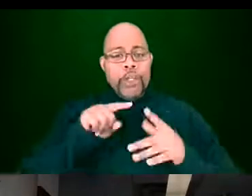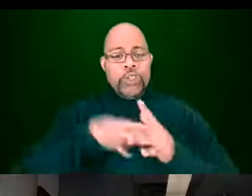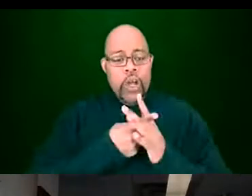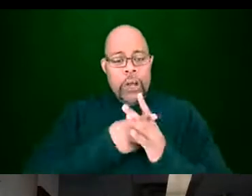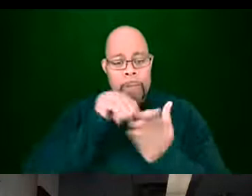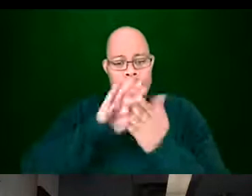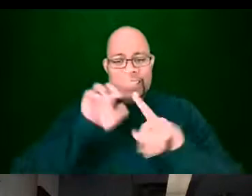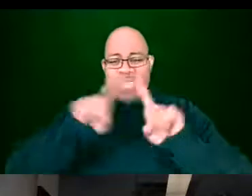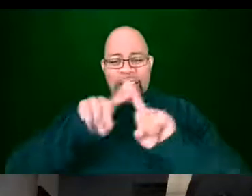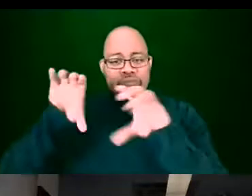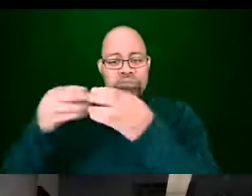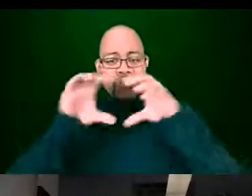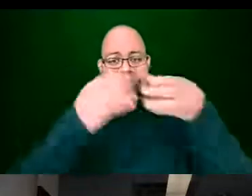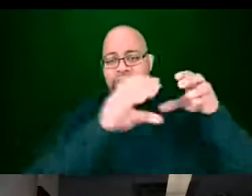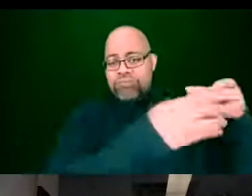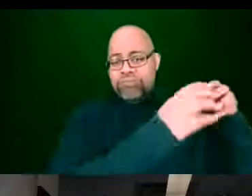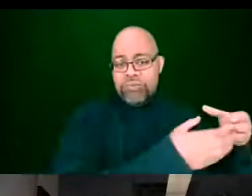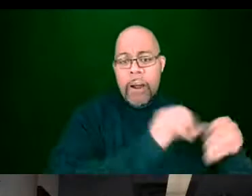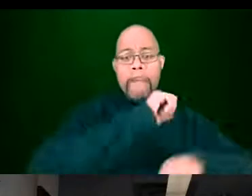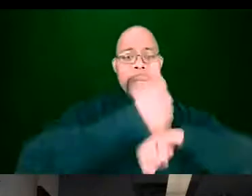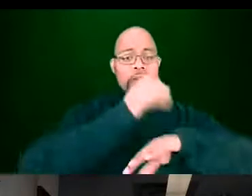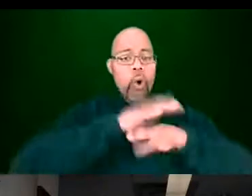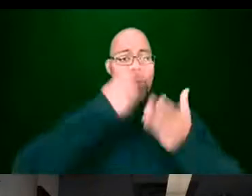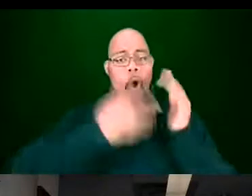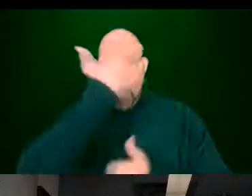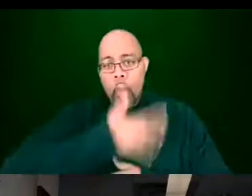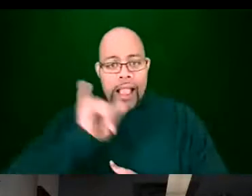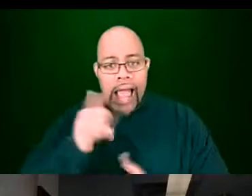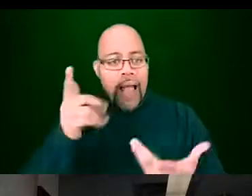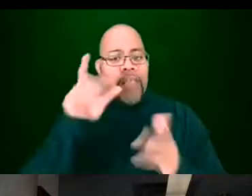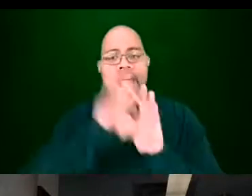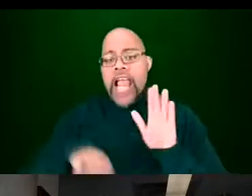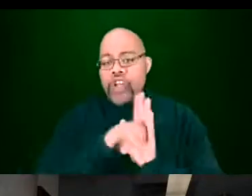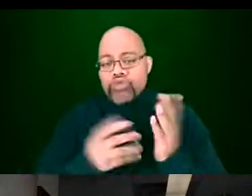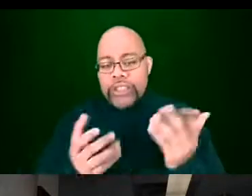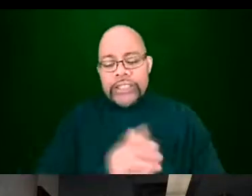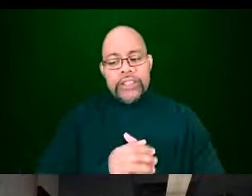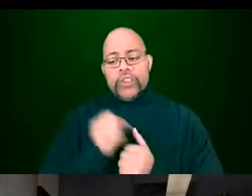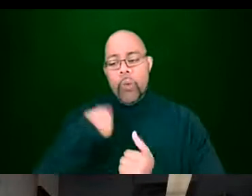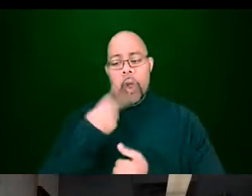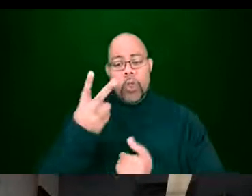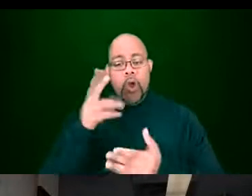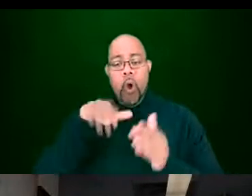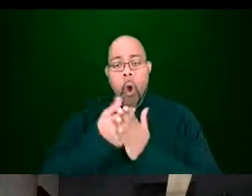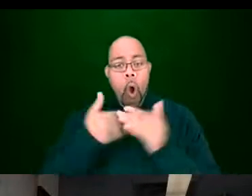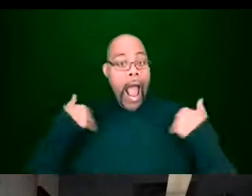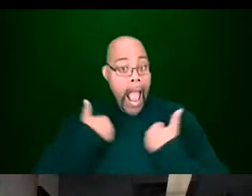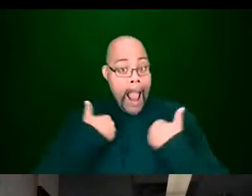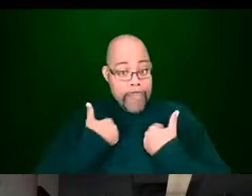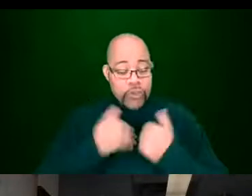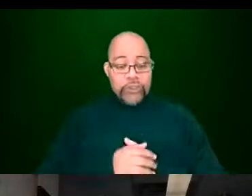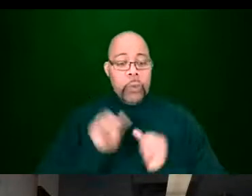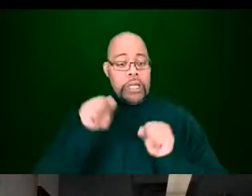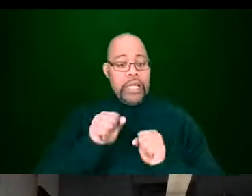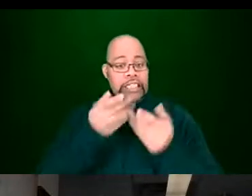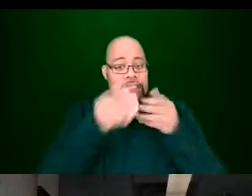into different categories based on what they look like and their characteristics. So if we look at all animals, we can